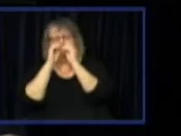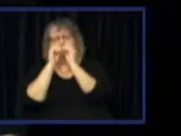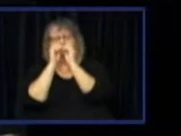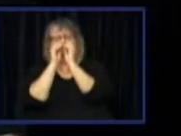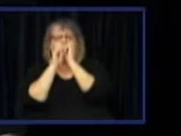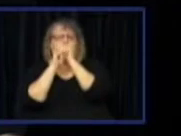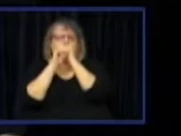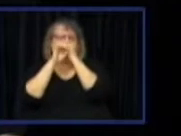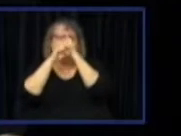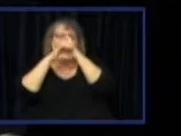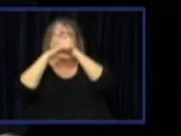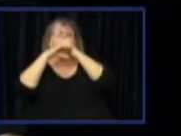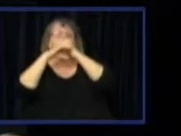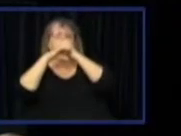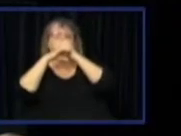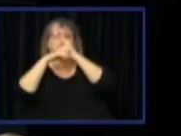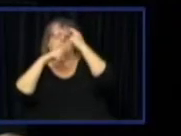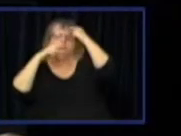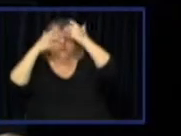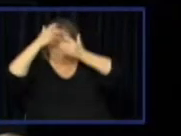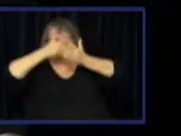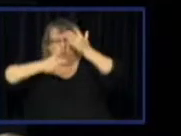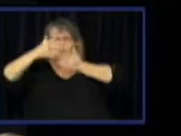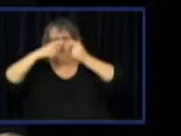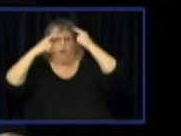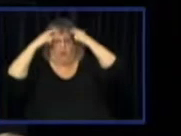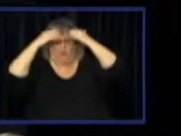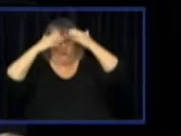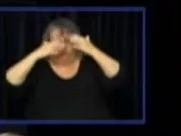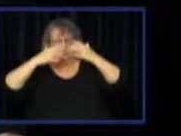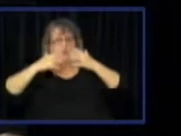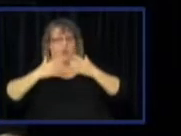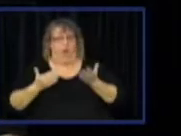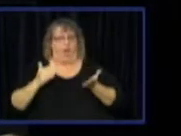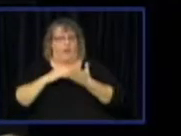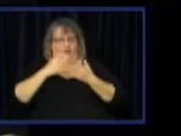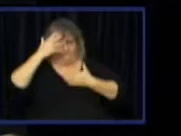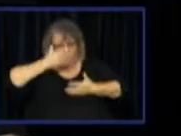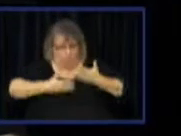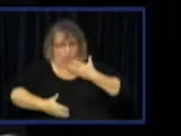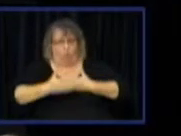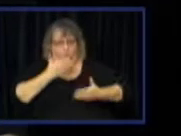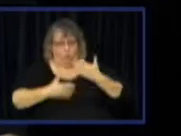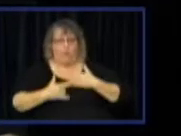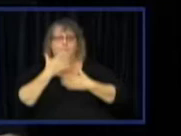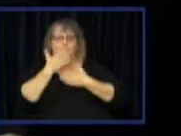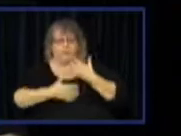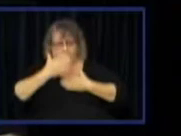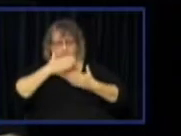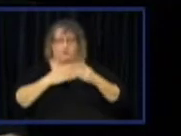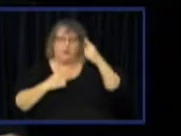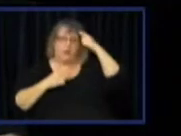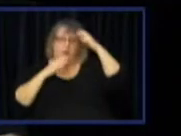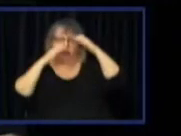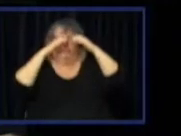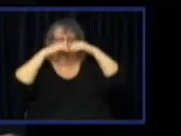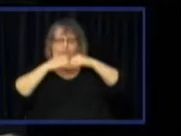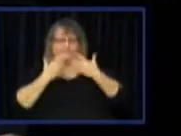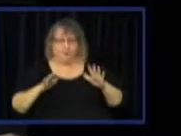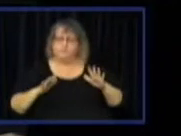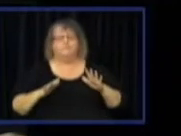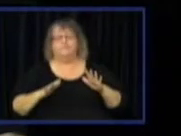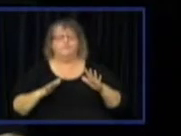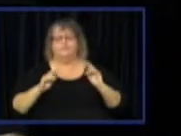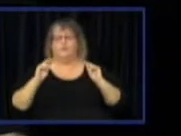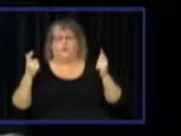to the brain. And if that blood flow is restored quickly before permanent injury sets into the